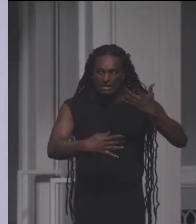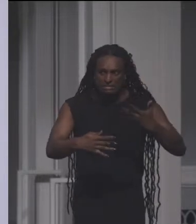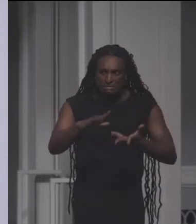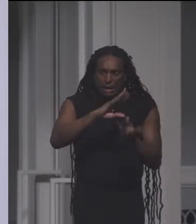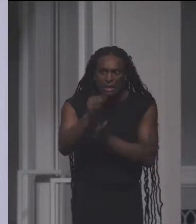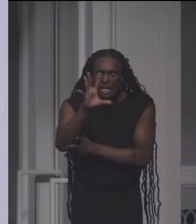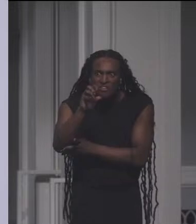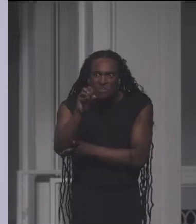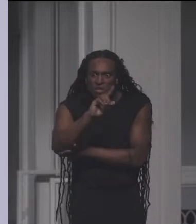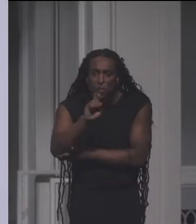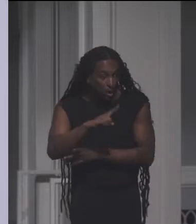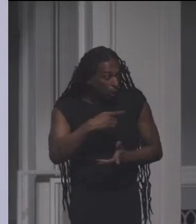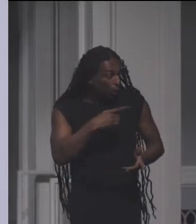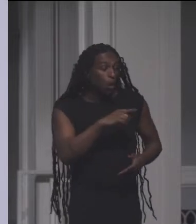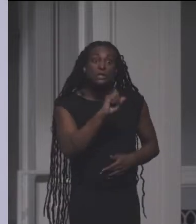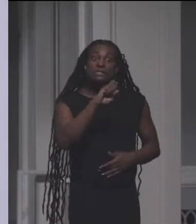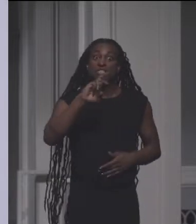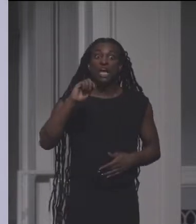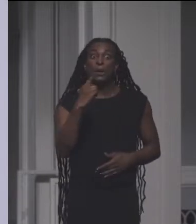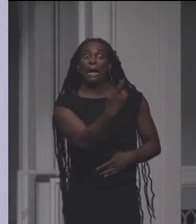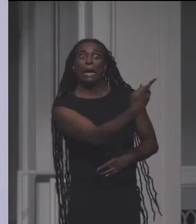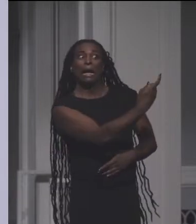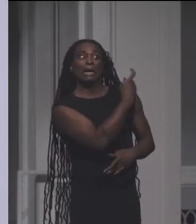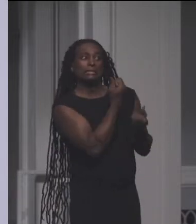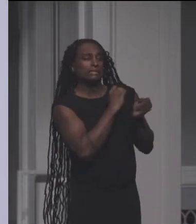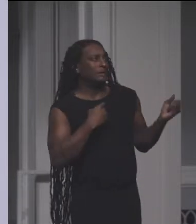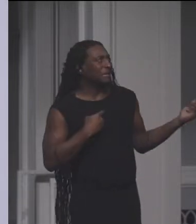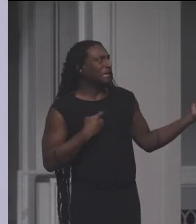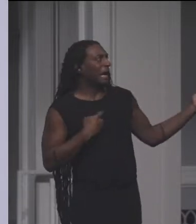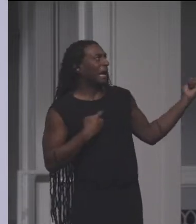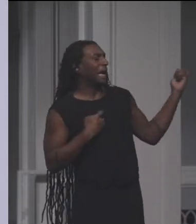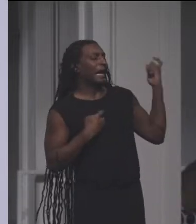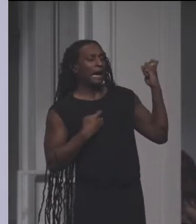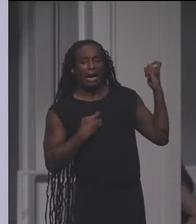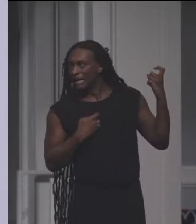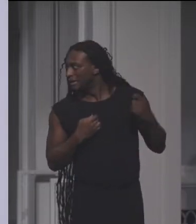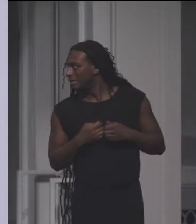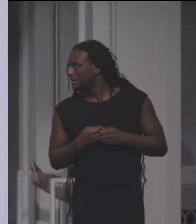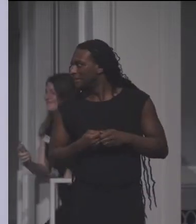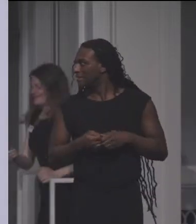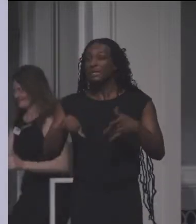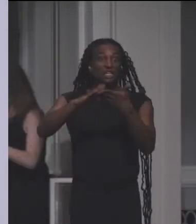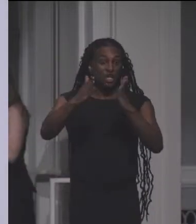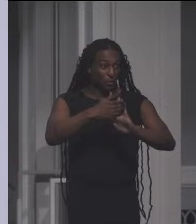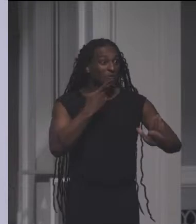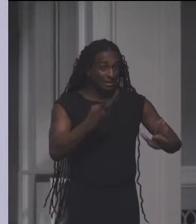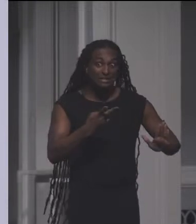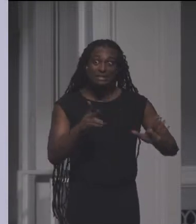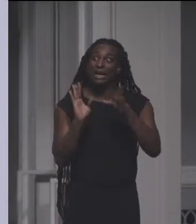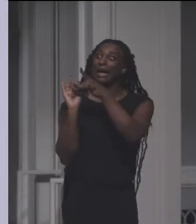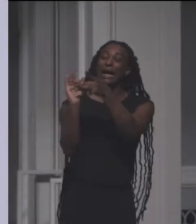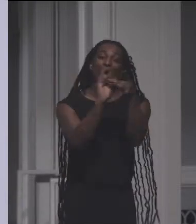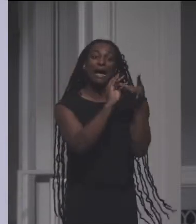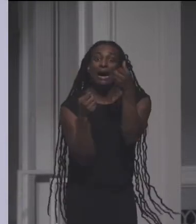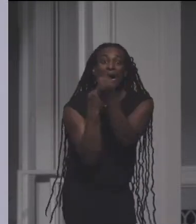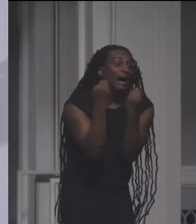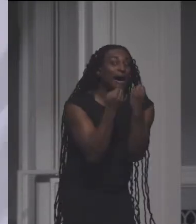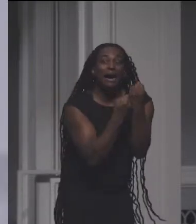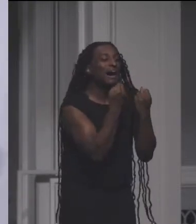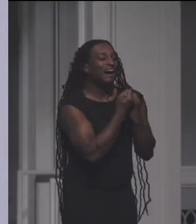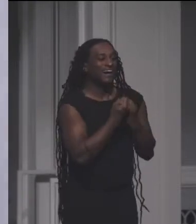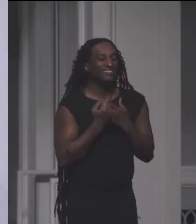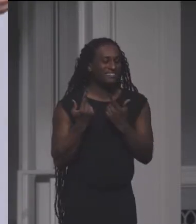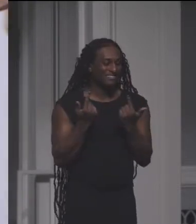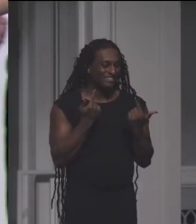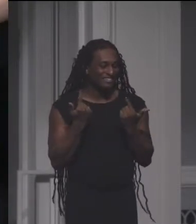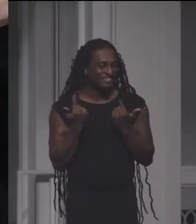Oh, you got it. Okay, Sarah to the rescue. It's a community, you see. That's right. It's a